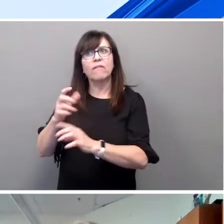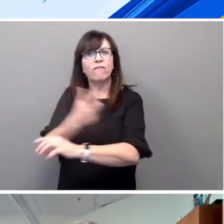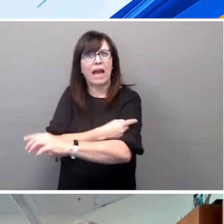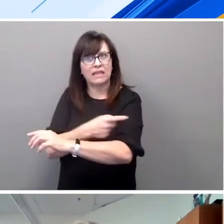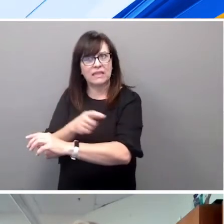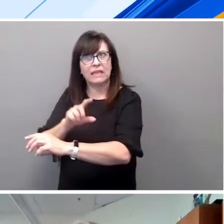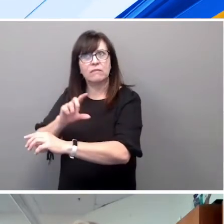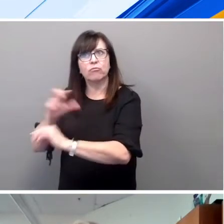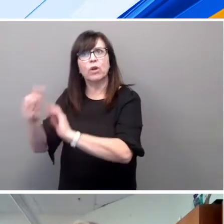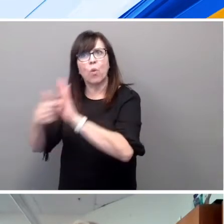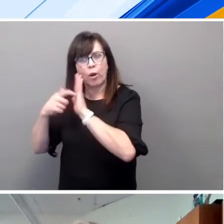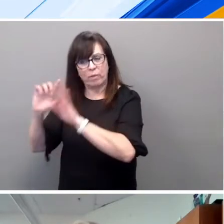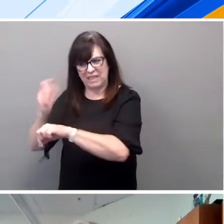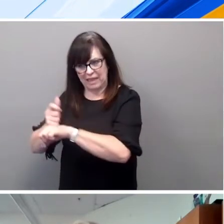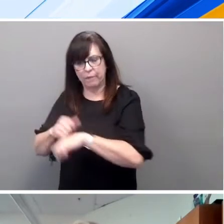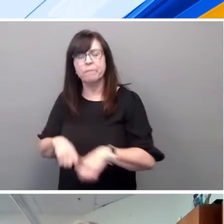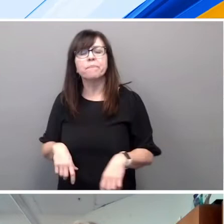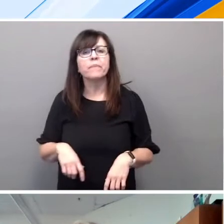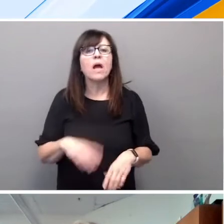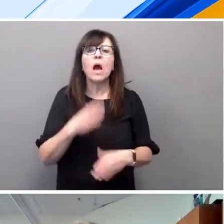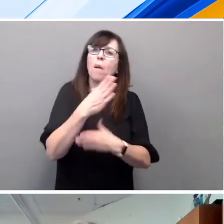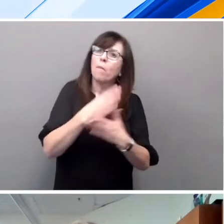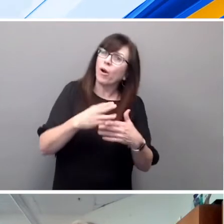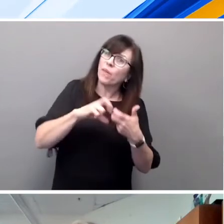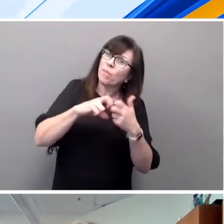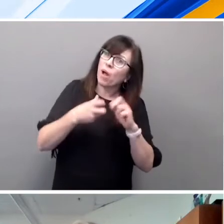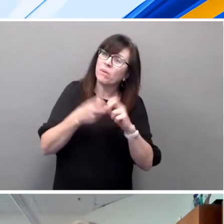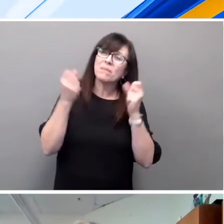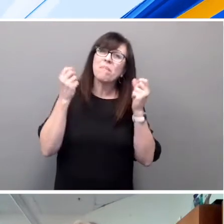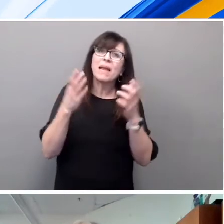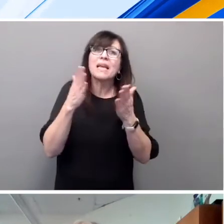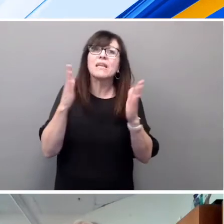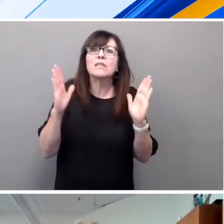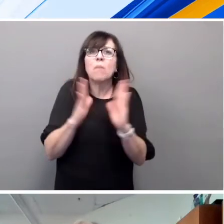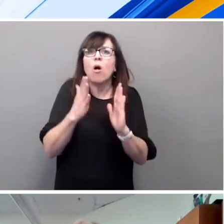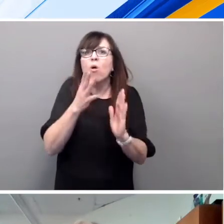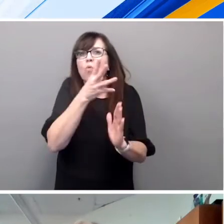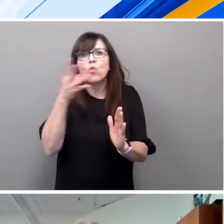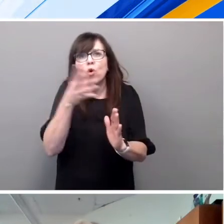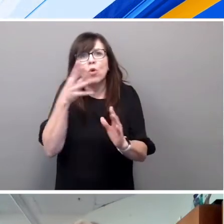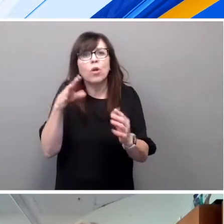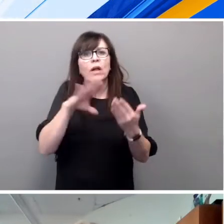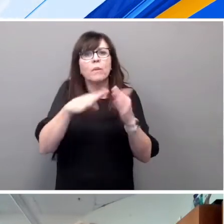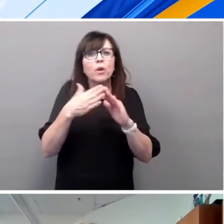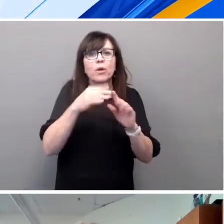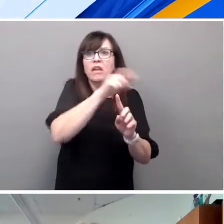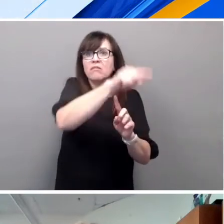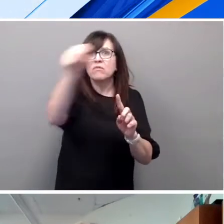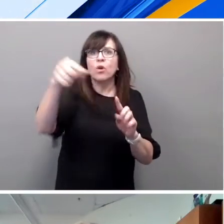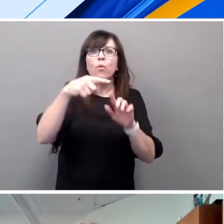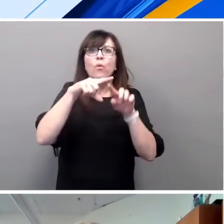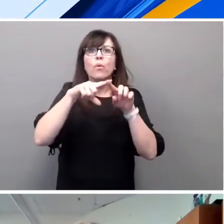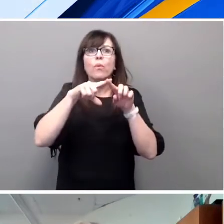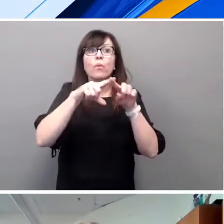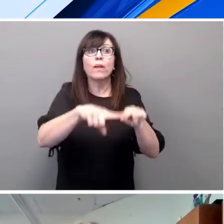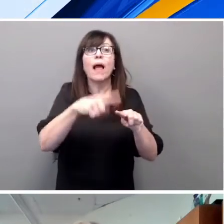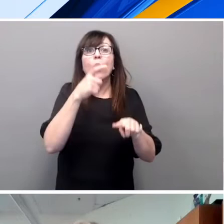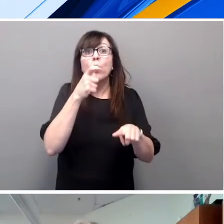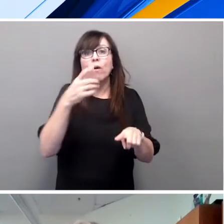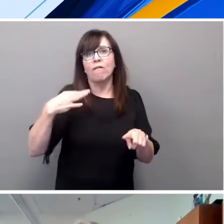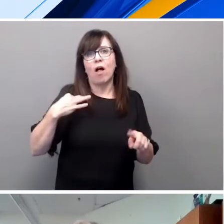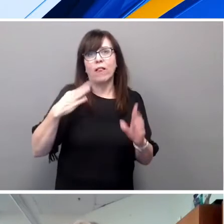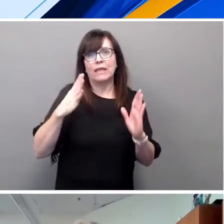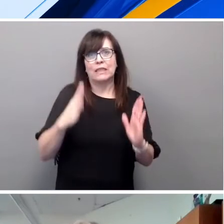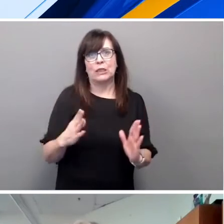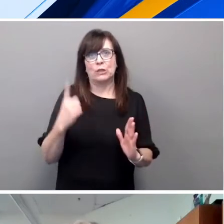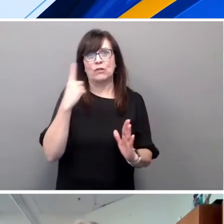the problem is that many small rural communities rely on volunteers for their